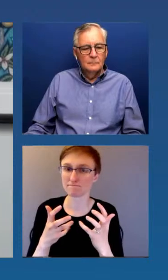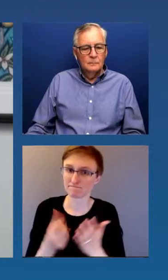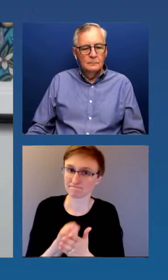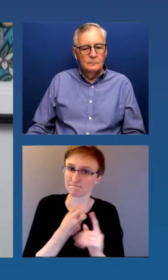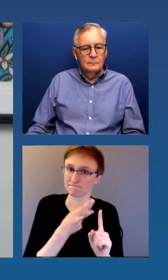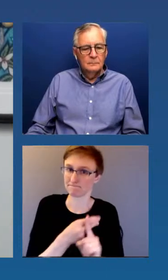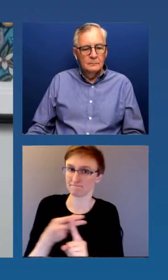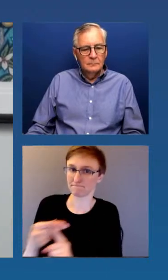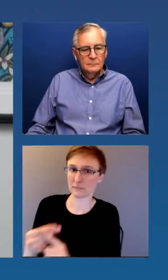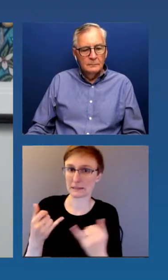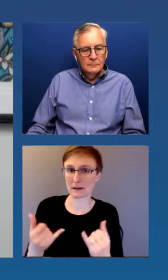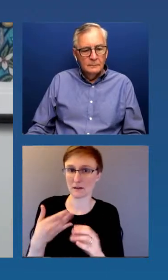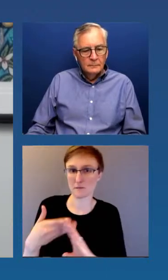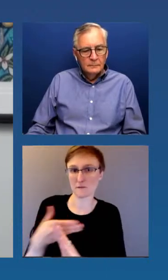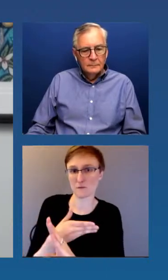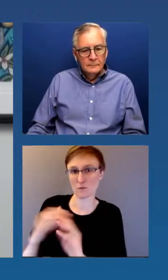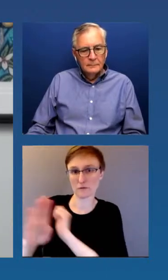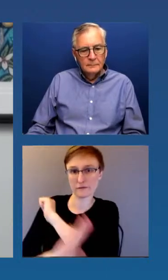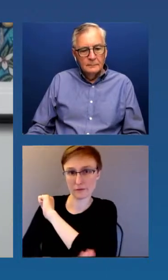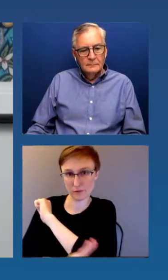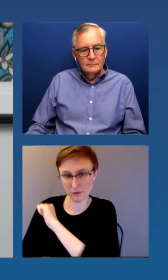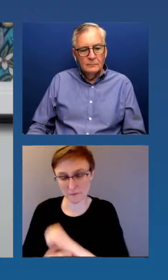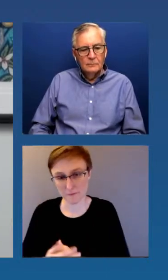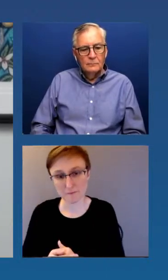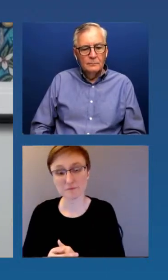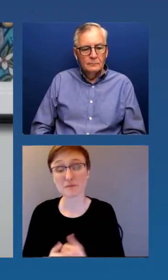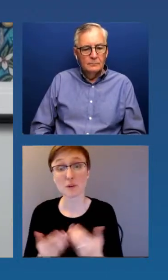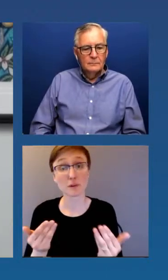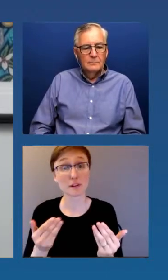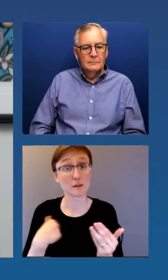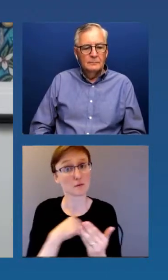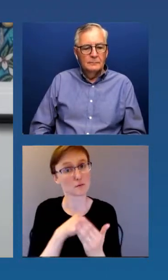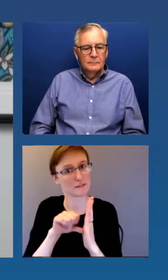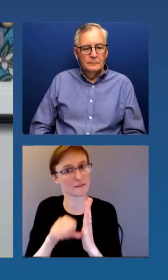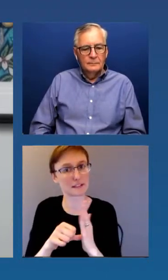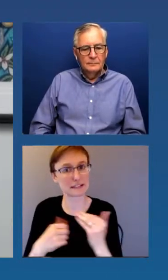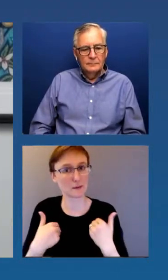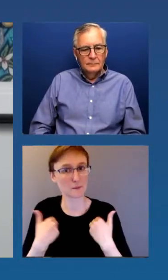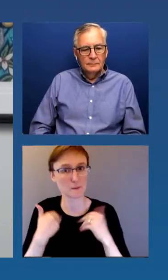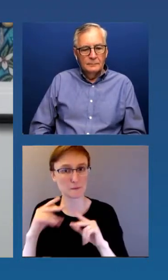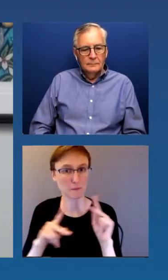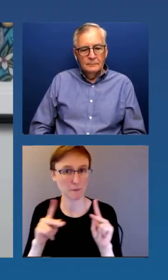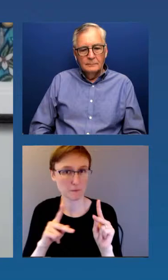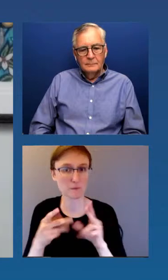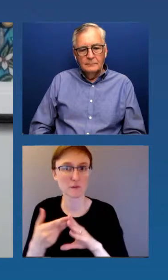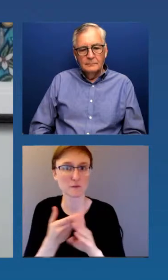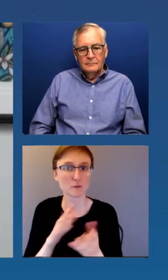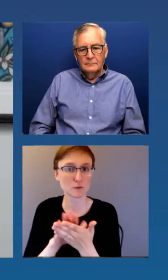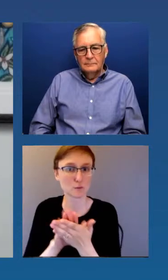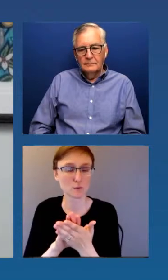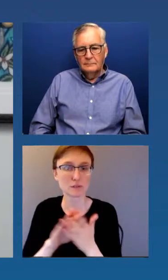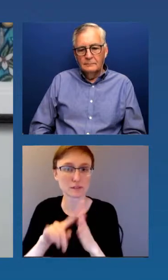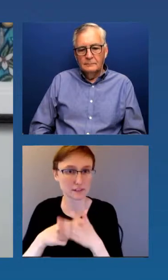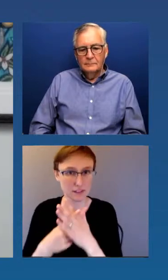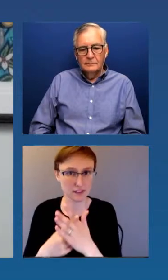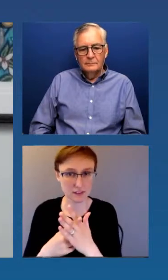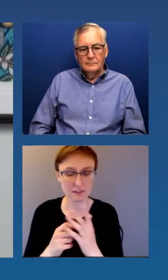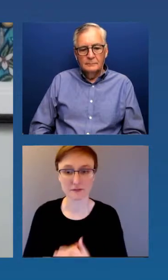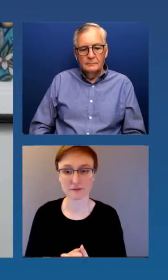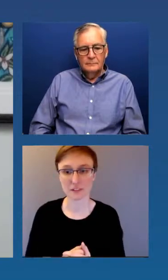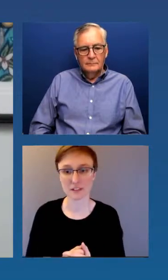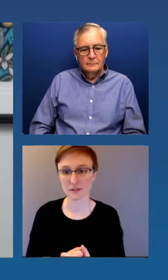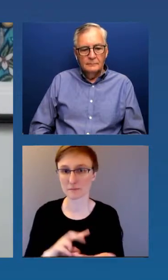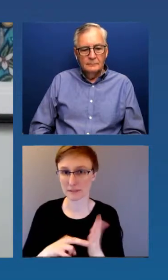to make sure that we reach as many youth as we can before school starts, and that, you know, again, that time is